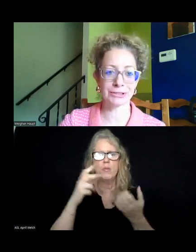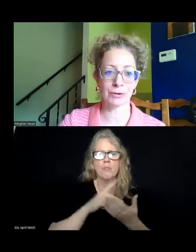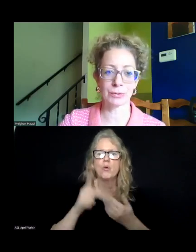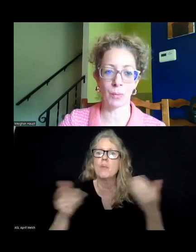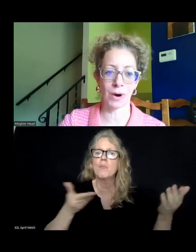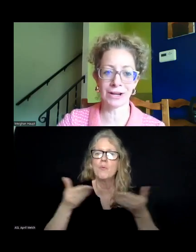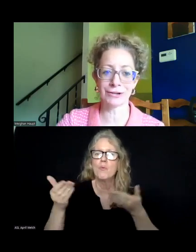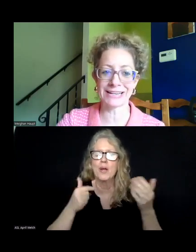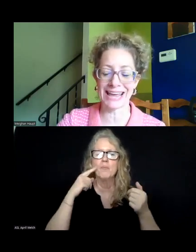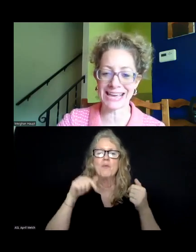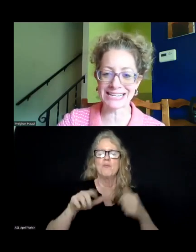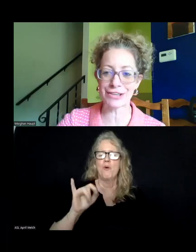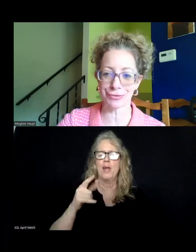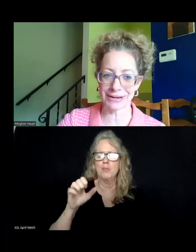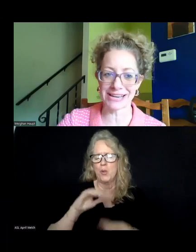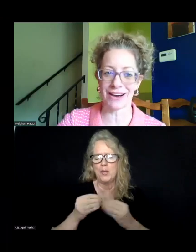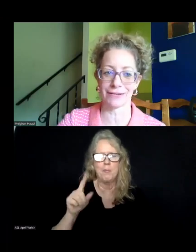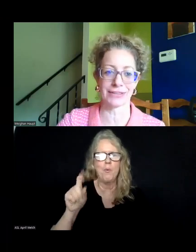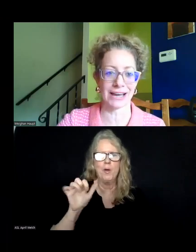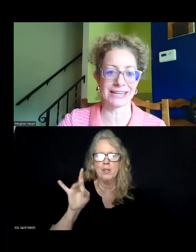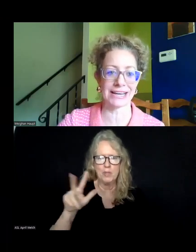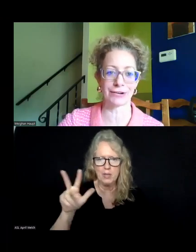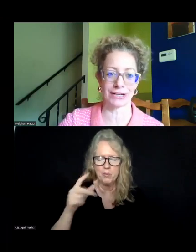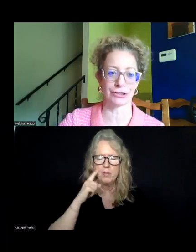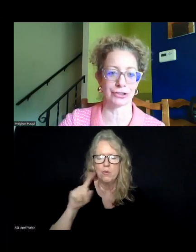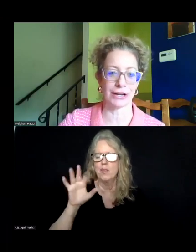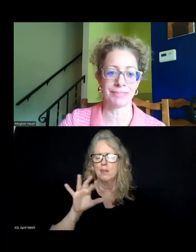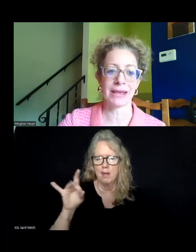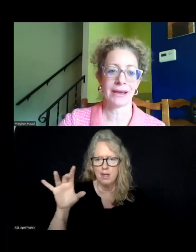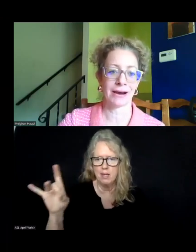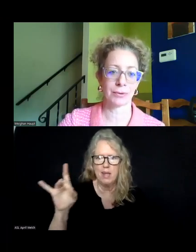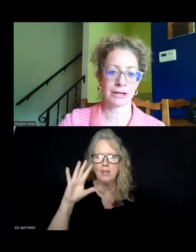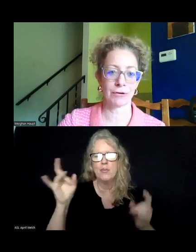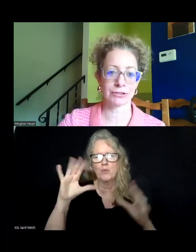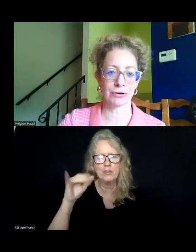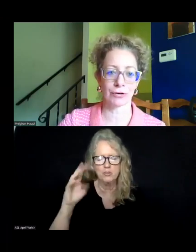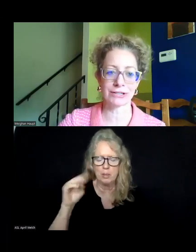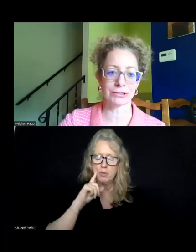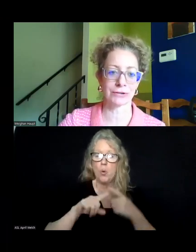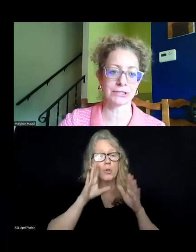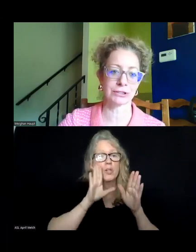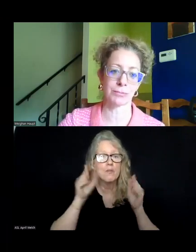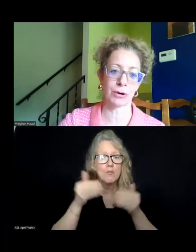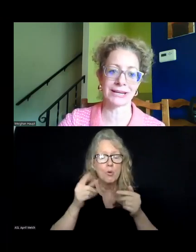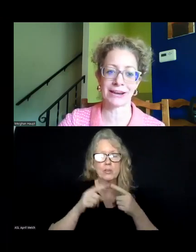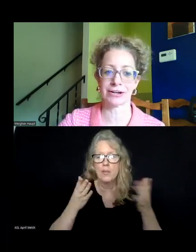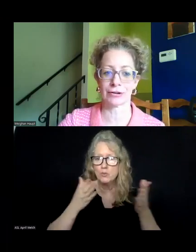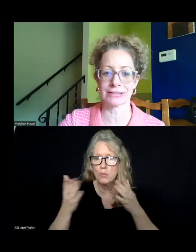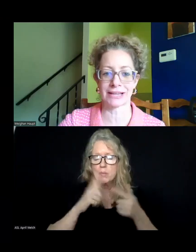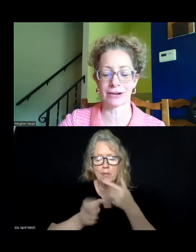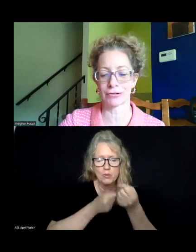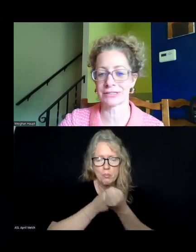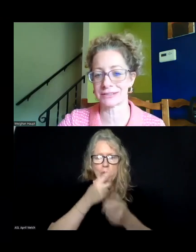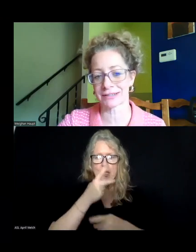to episode 183 of the 988 Crisis Jam. We're going to focus on crisis services supporting care